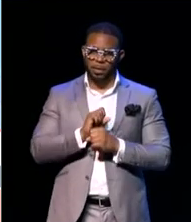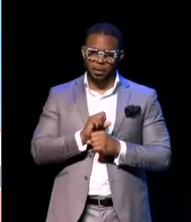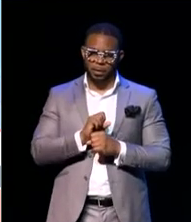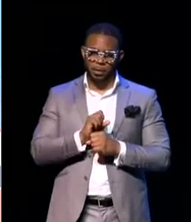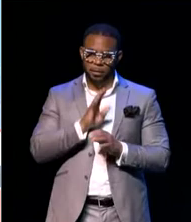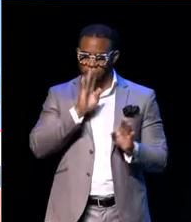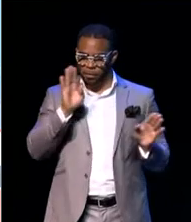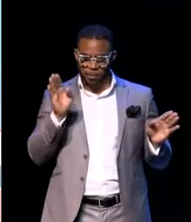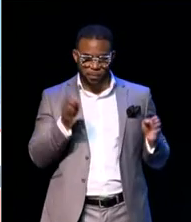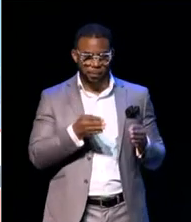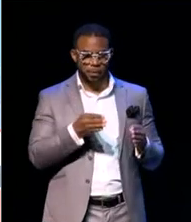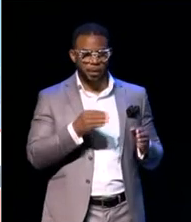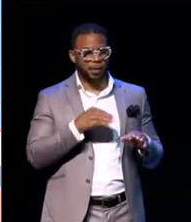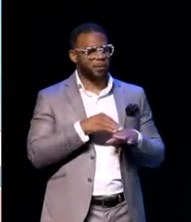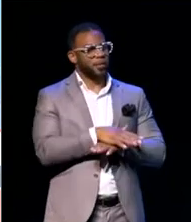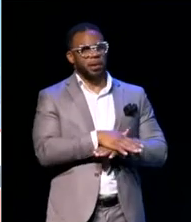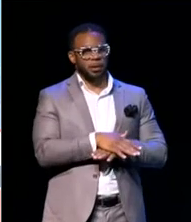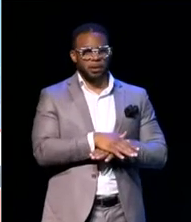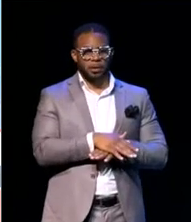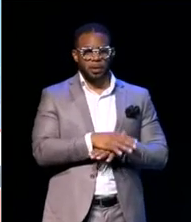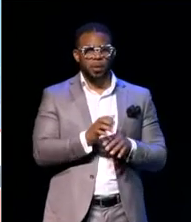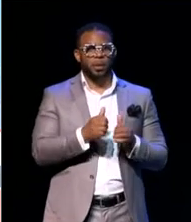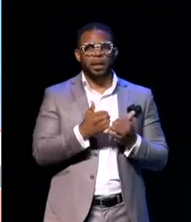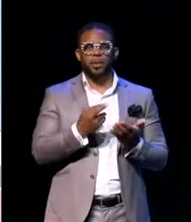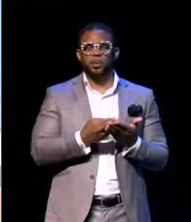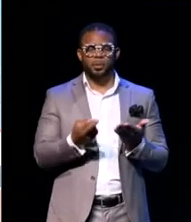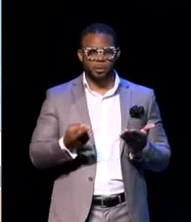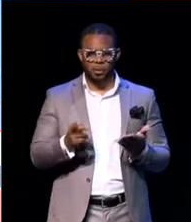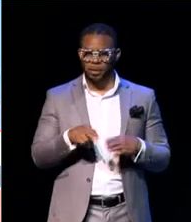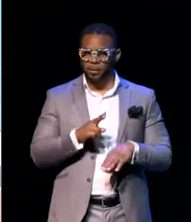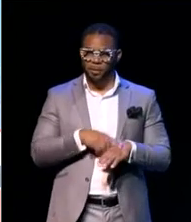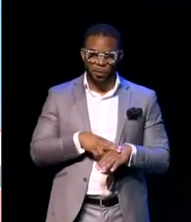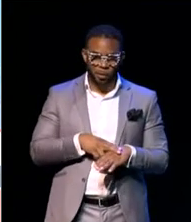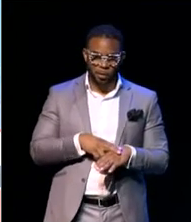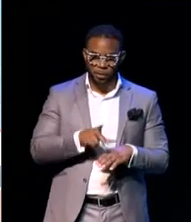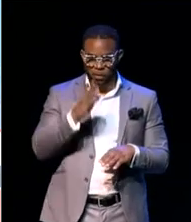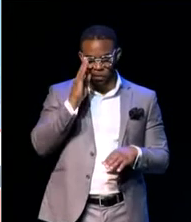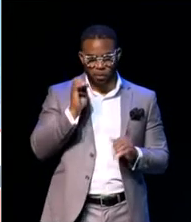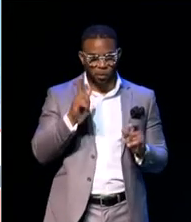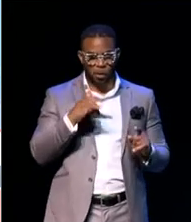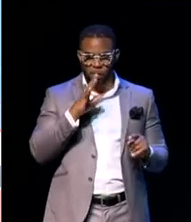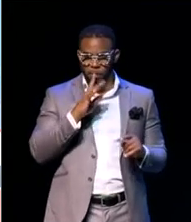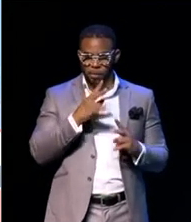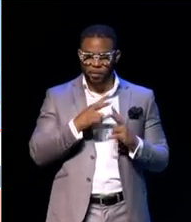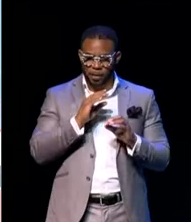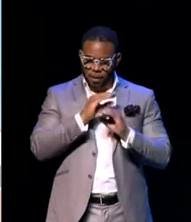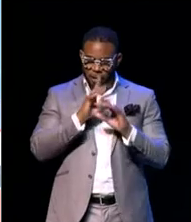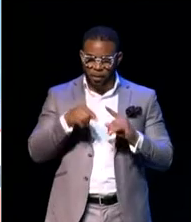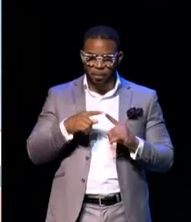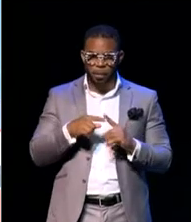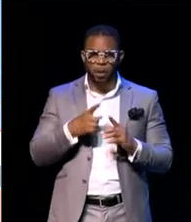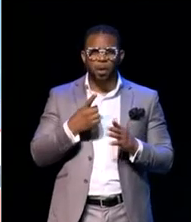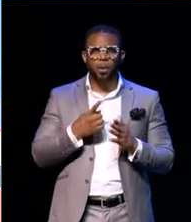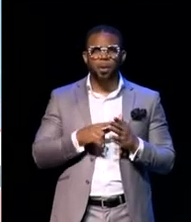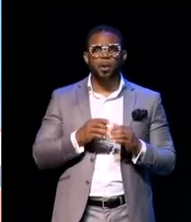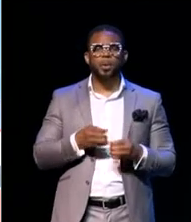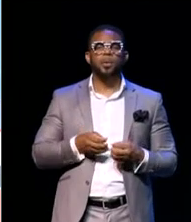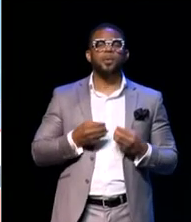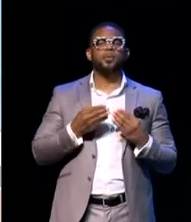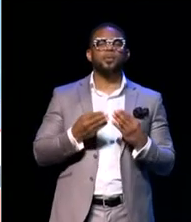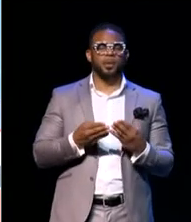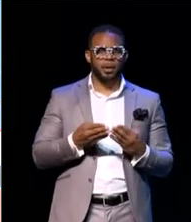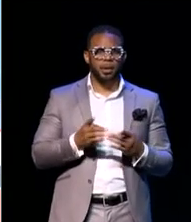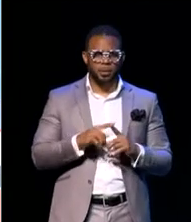to be greatly affected, but without the resources. Of course, you all have spoken very clearly about what was